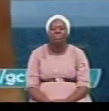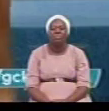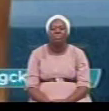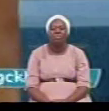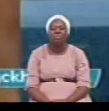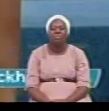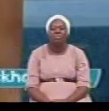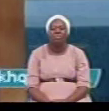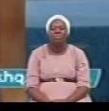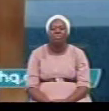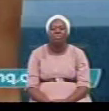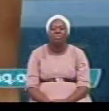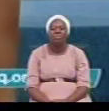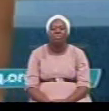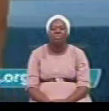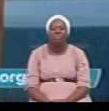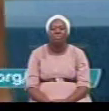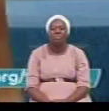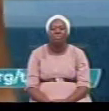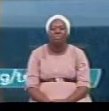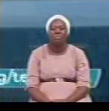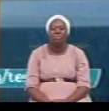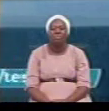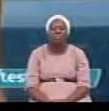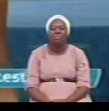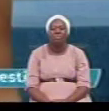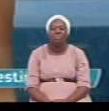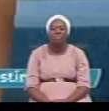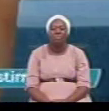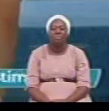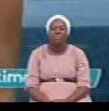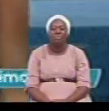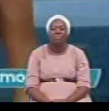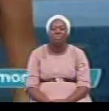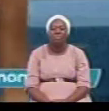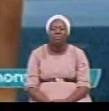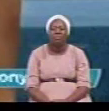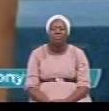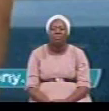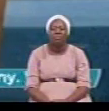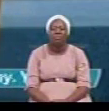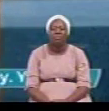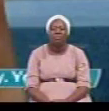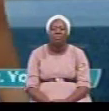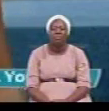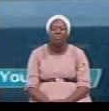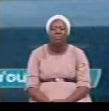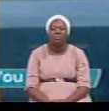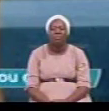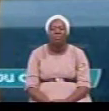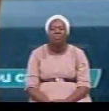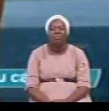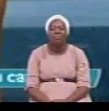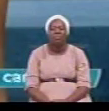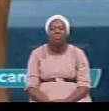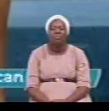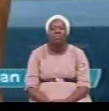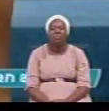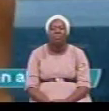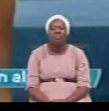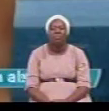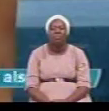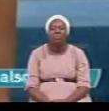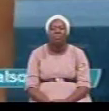Go in the panon of panon. He crusade twice and I shared a fin and then the panon. Finally,